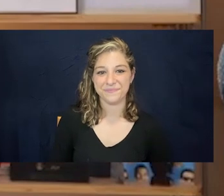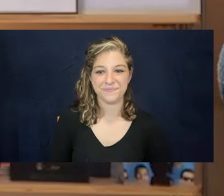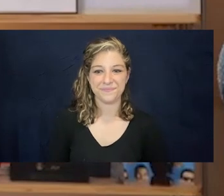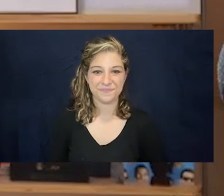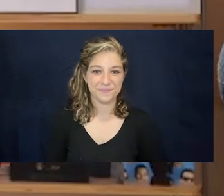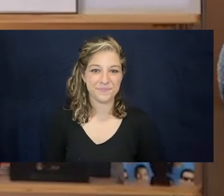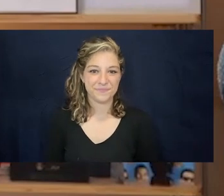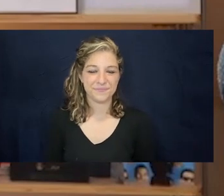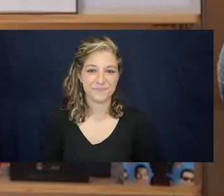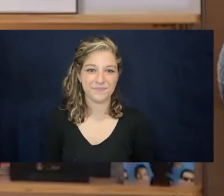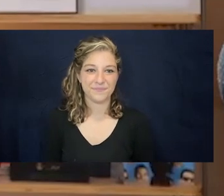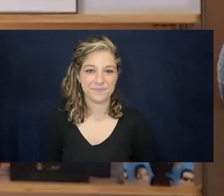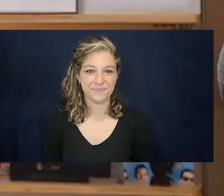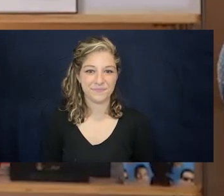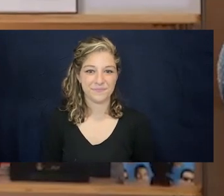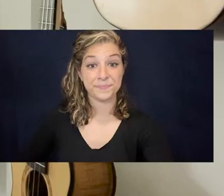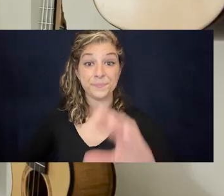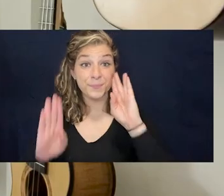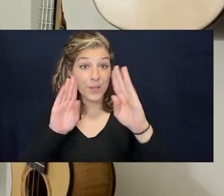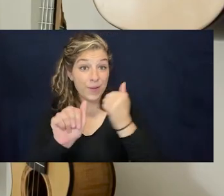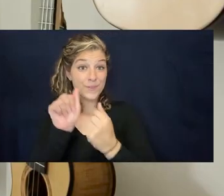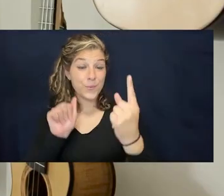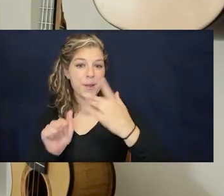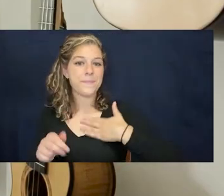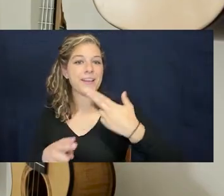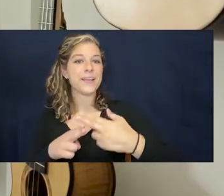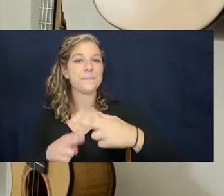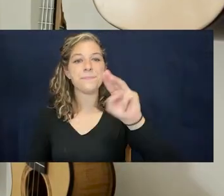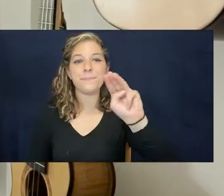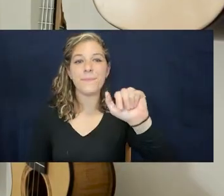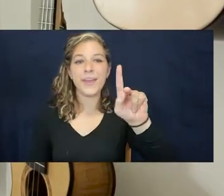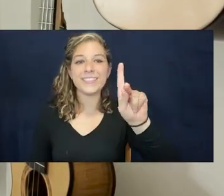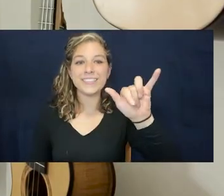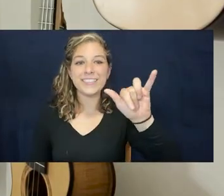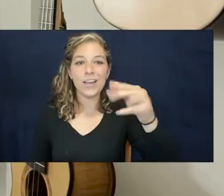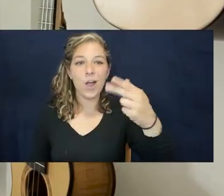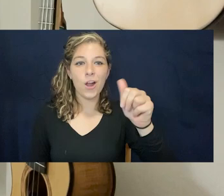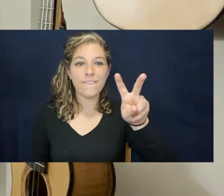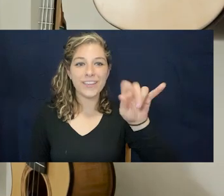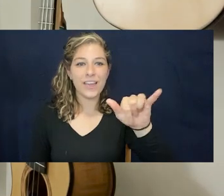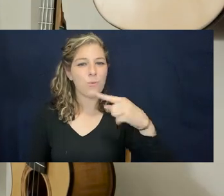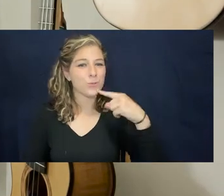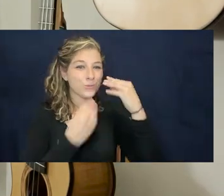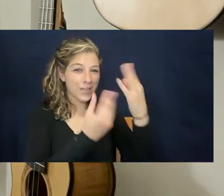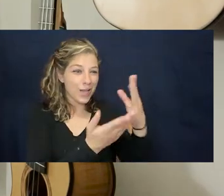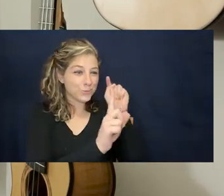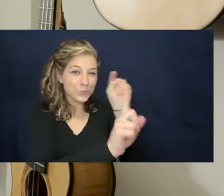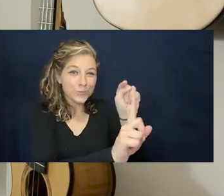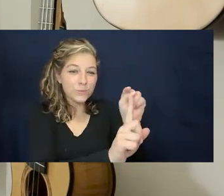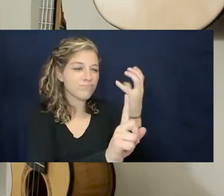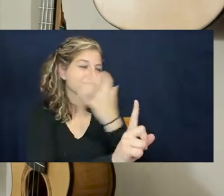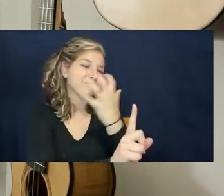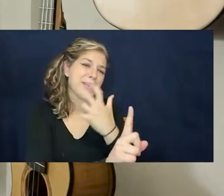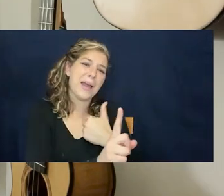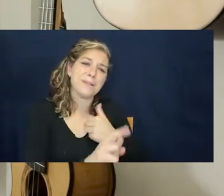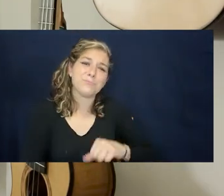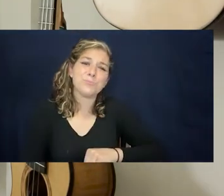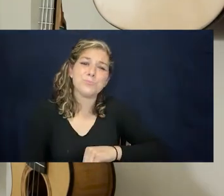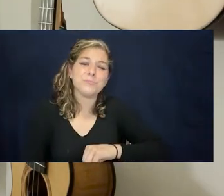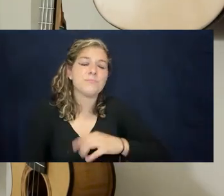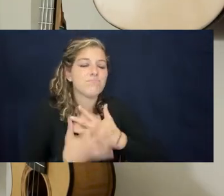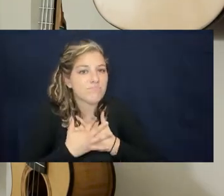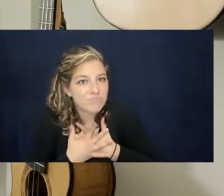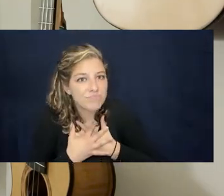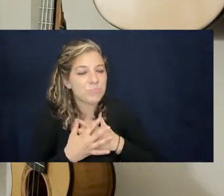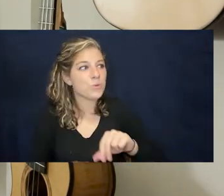you, my friend. Congratulations. Hello, everyone. My name is Mandy Harvey, and I wanted to say to Sean specifically,